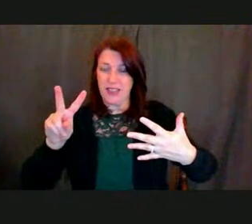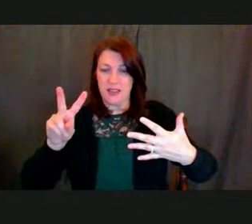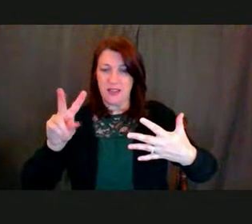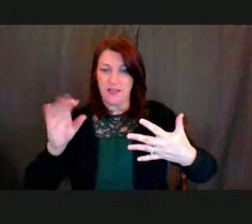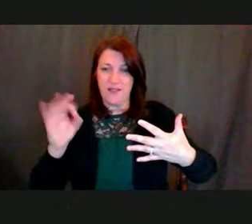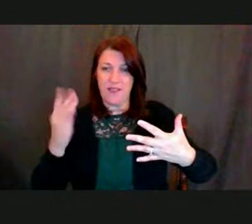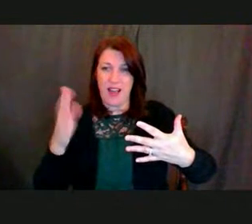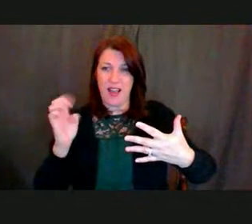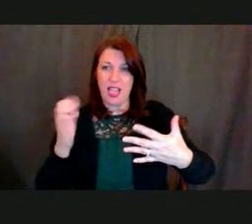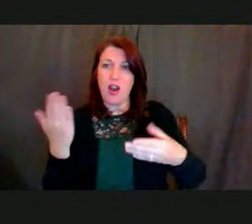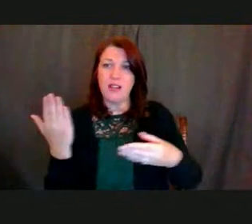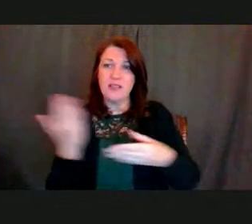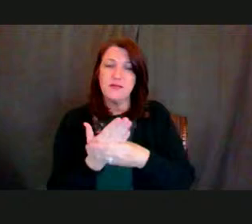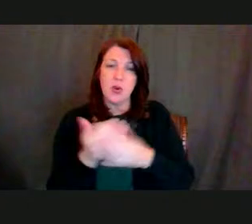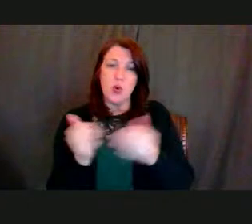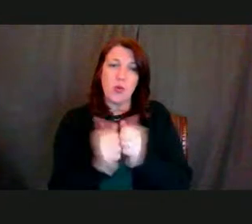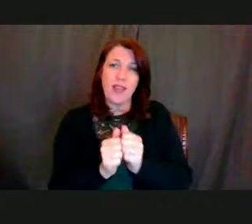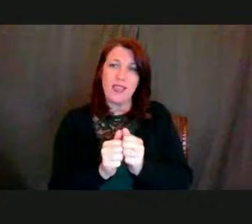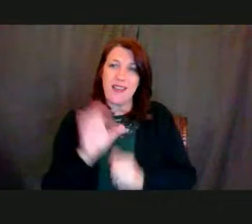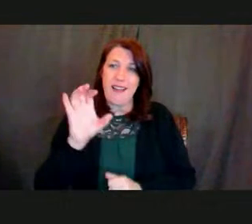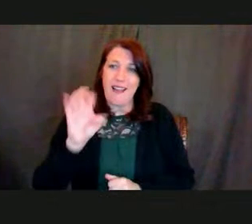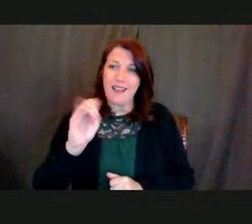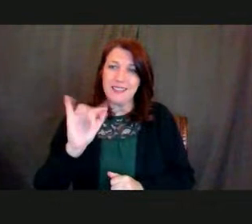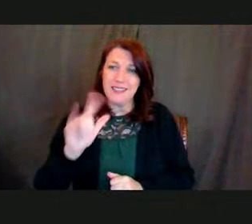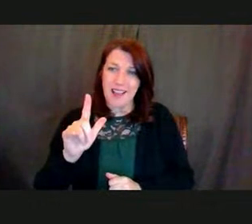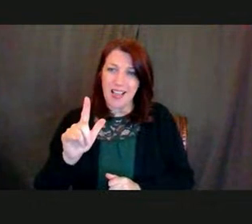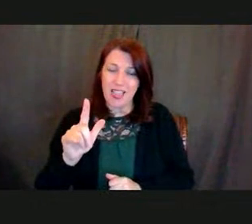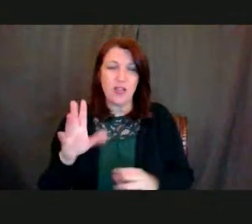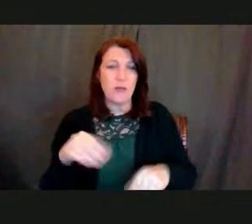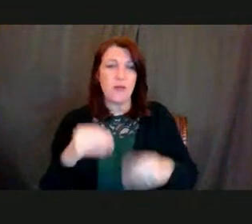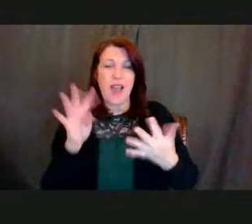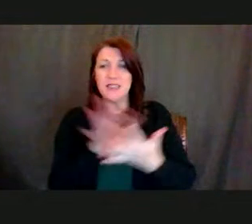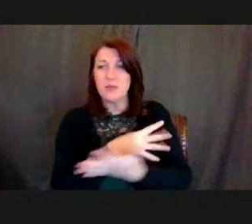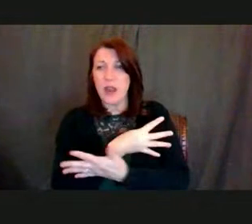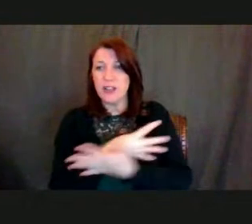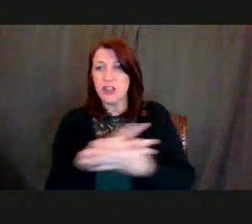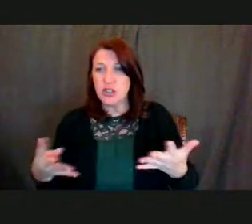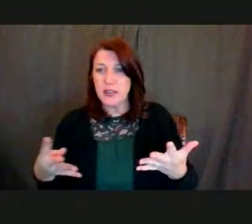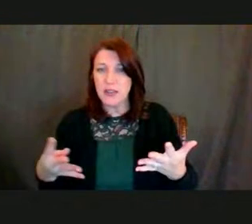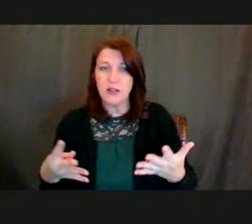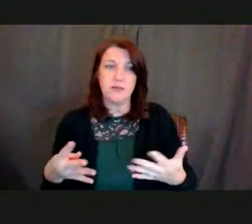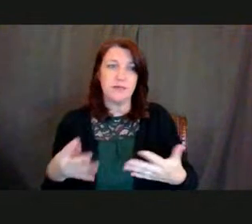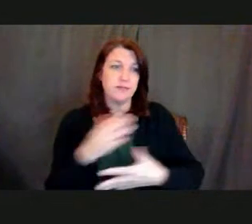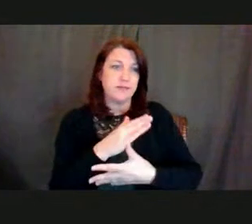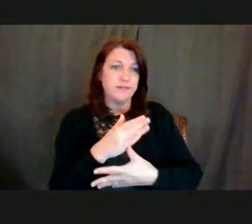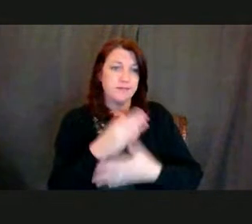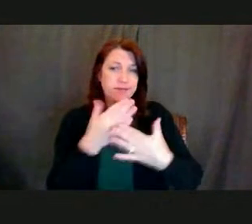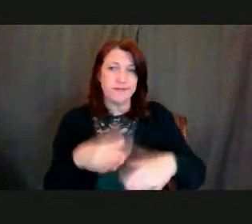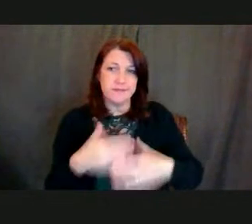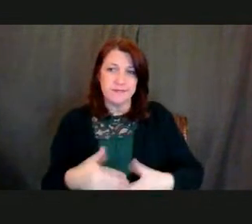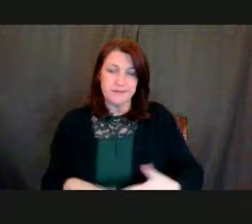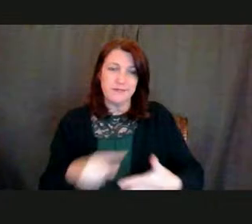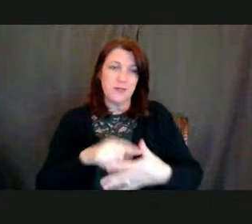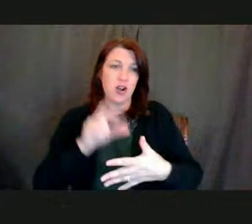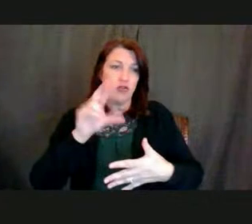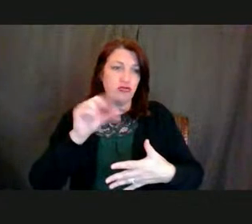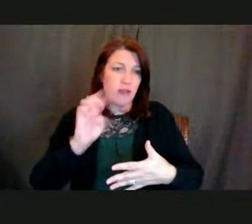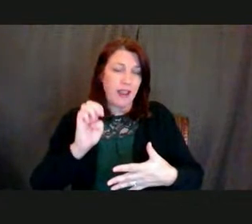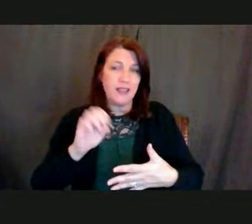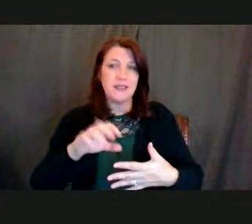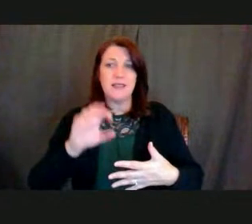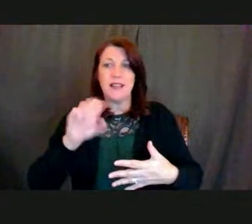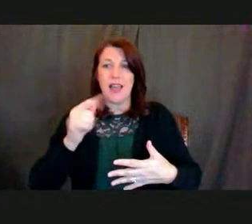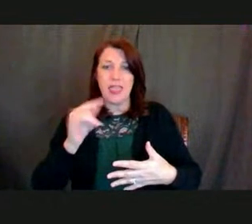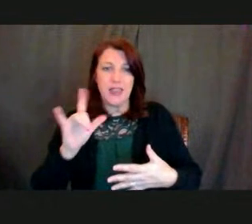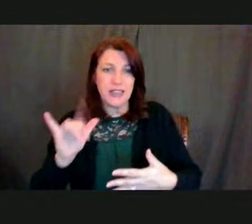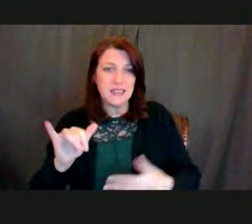statistical programs and with Excel. So essentially, you provide a spreadsheet with race, ethnicity, sex or gender, age, and age unit. We